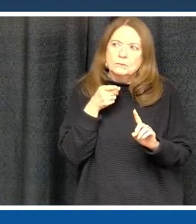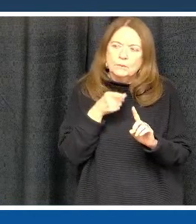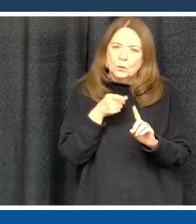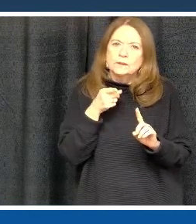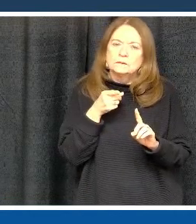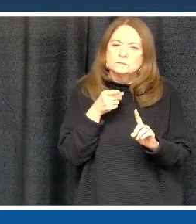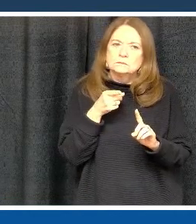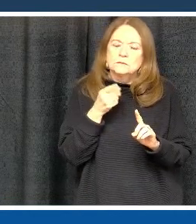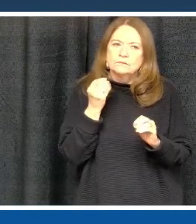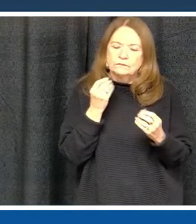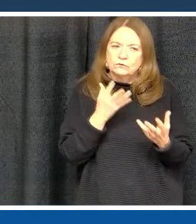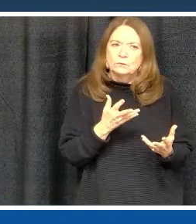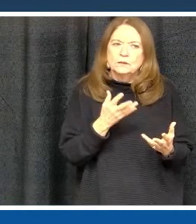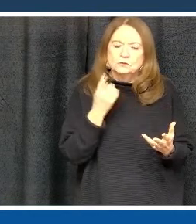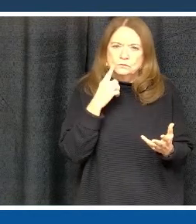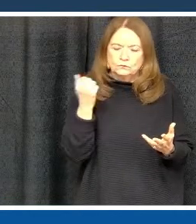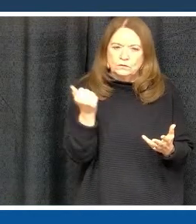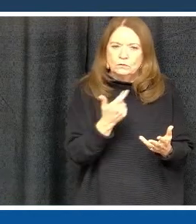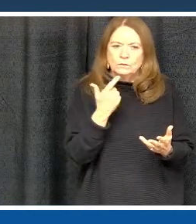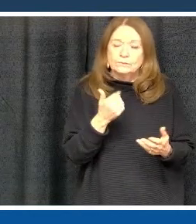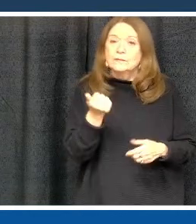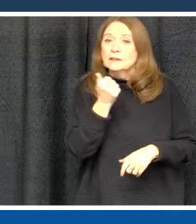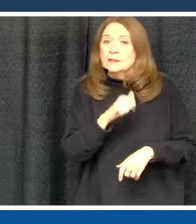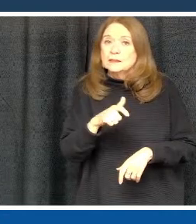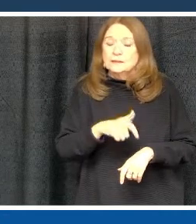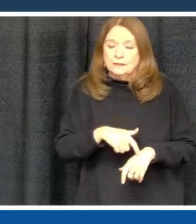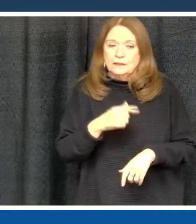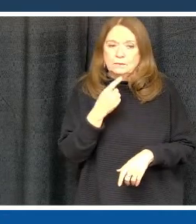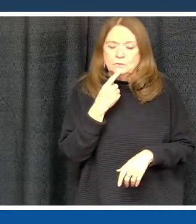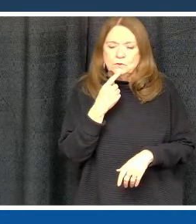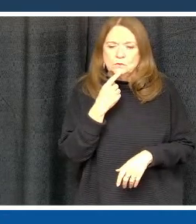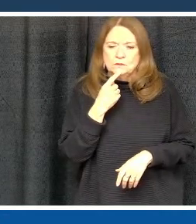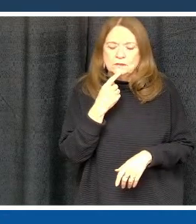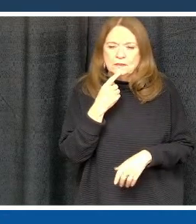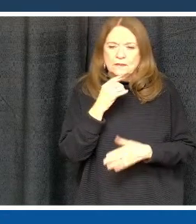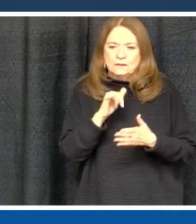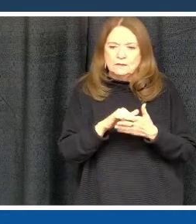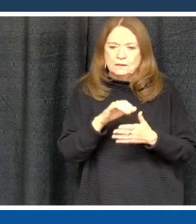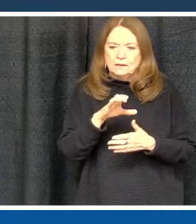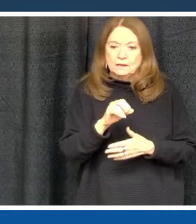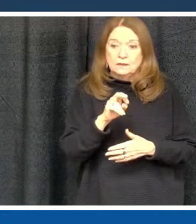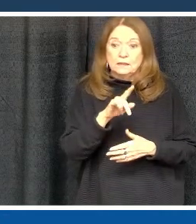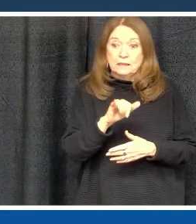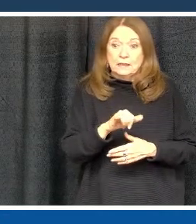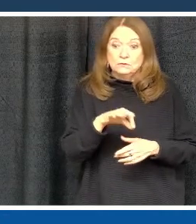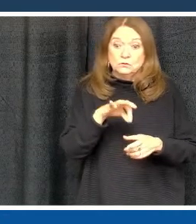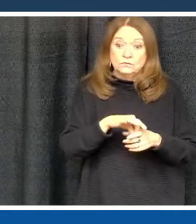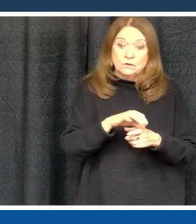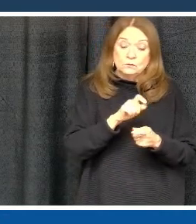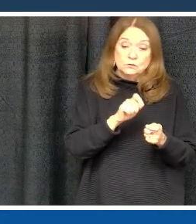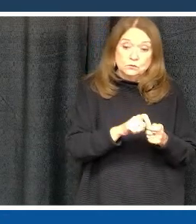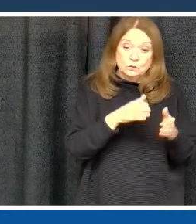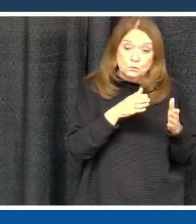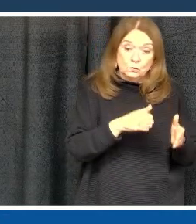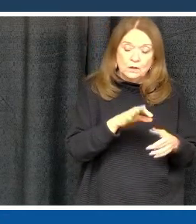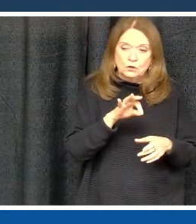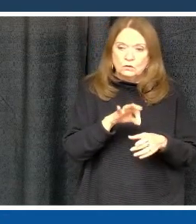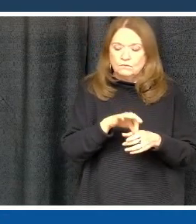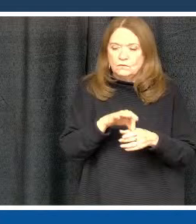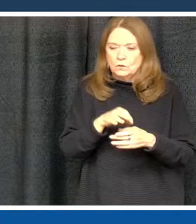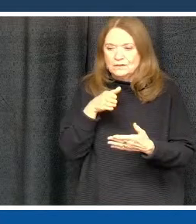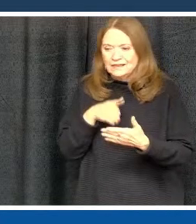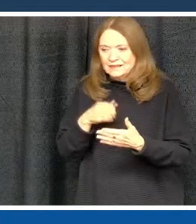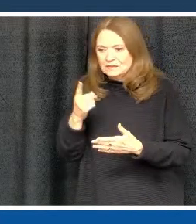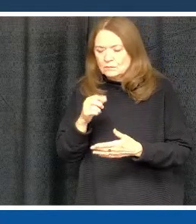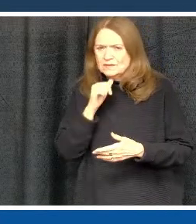of information to everyone. Anytime you say that if the council votes a certain way or they vote against something, that